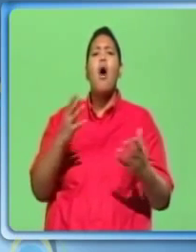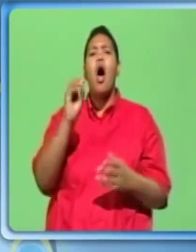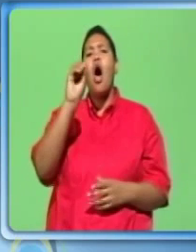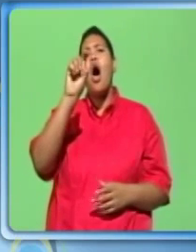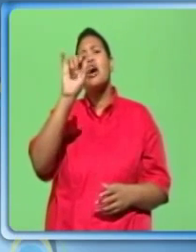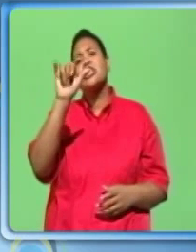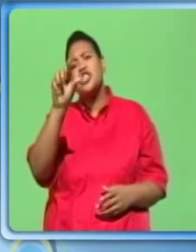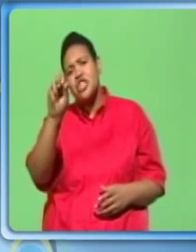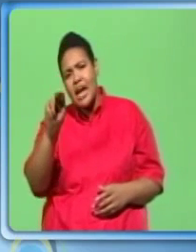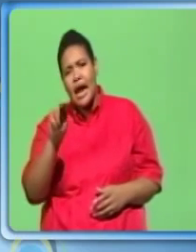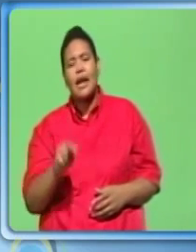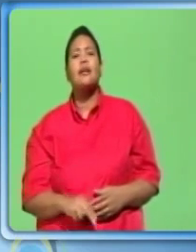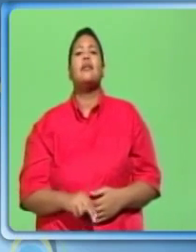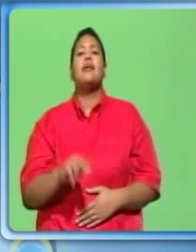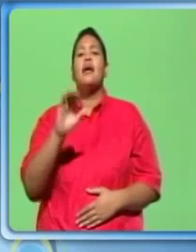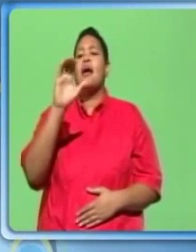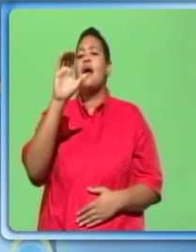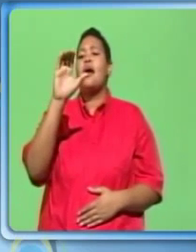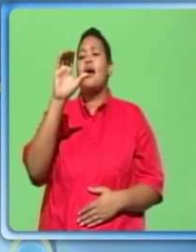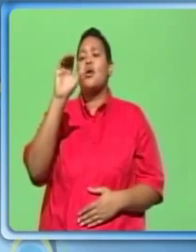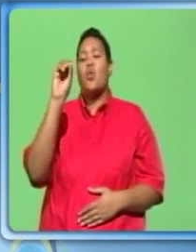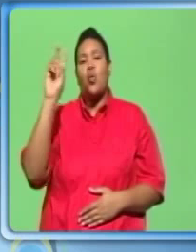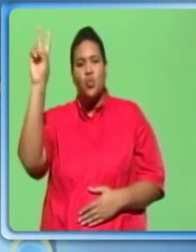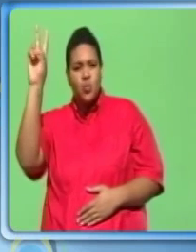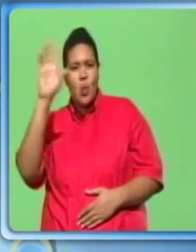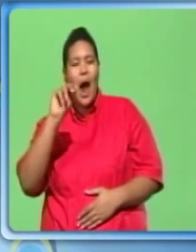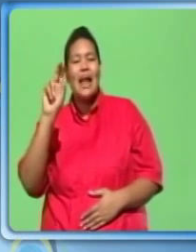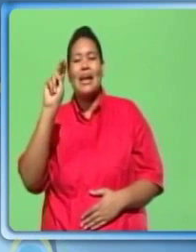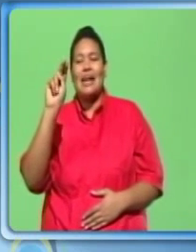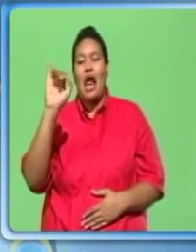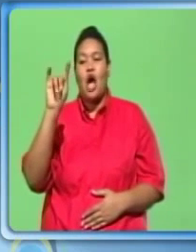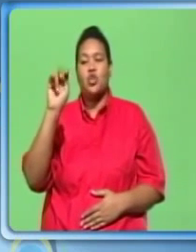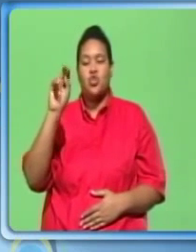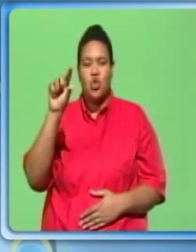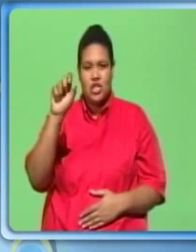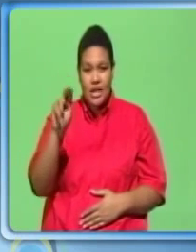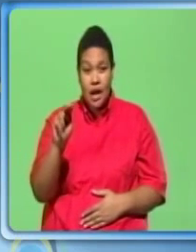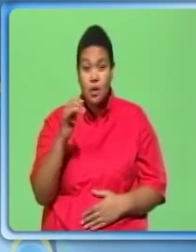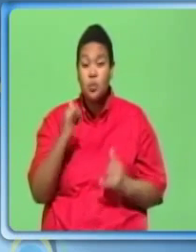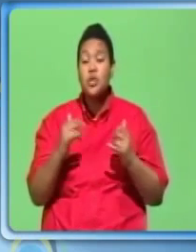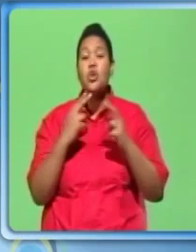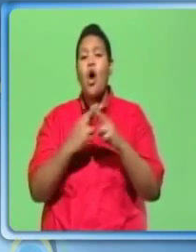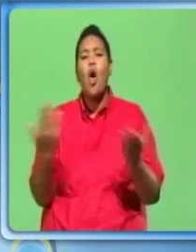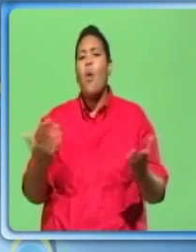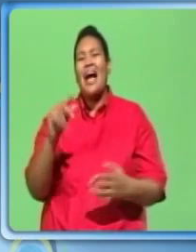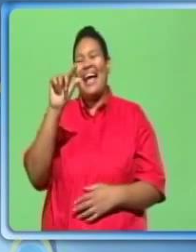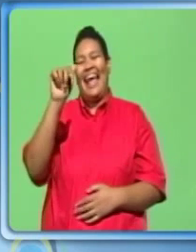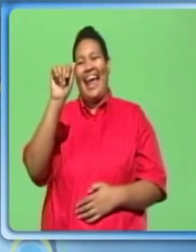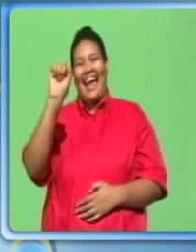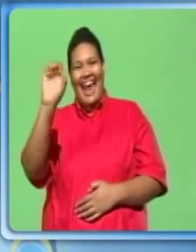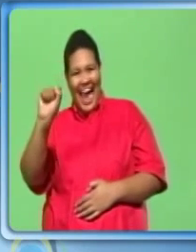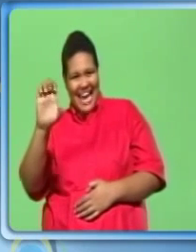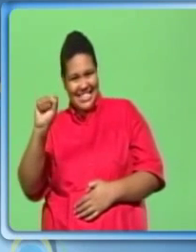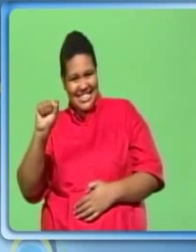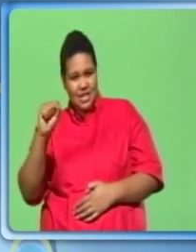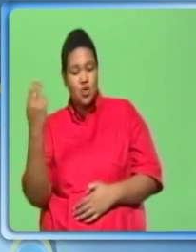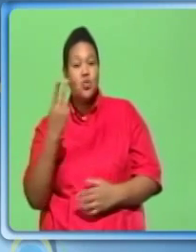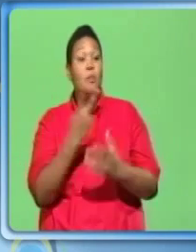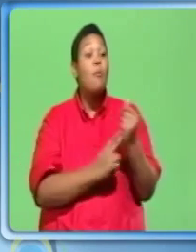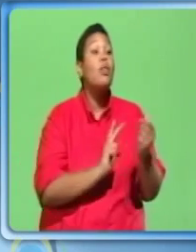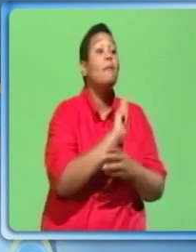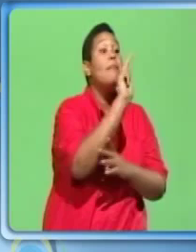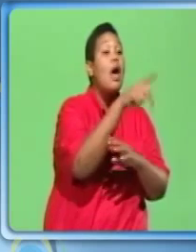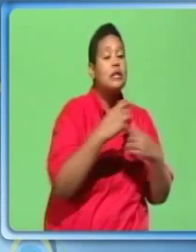oxygen, carbon dioxide, and nitrogen, which are gases that are used by both plants